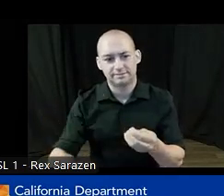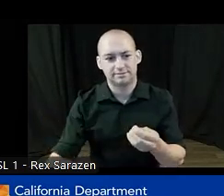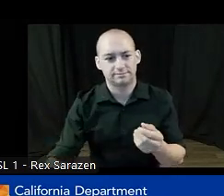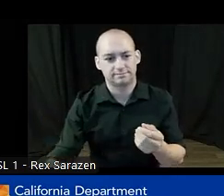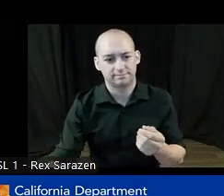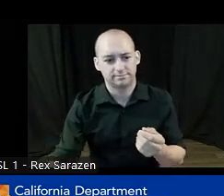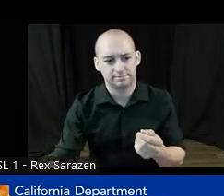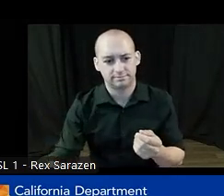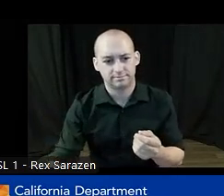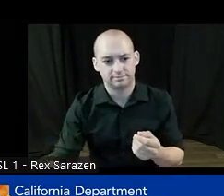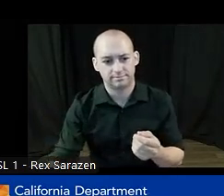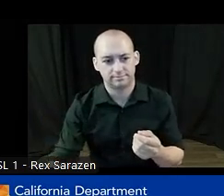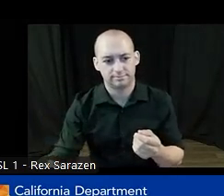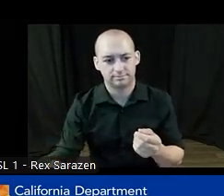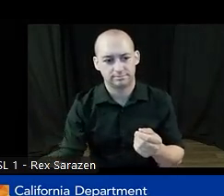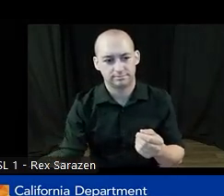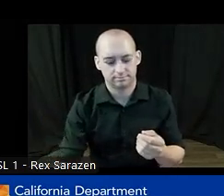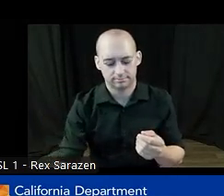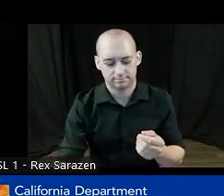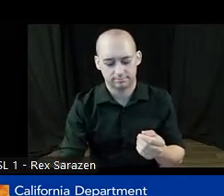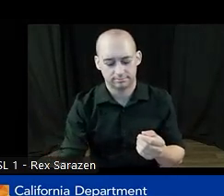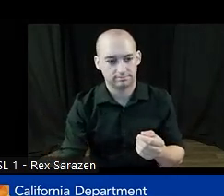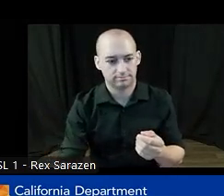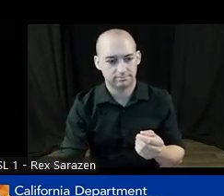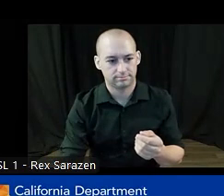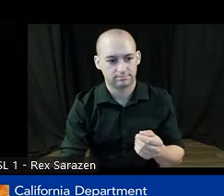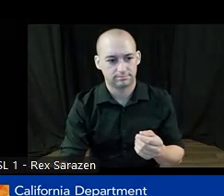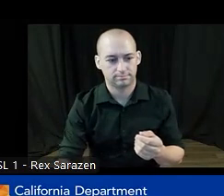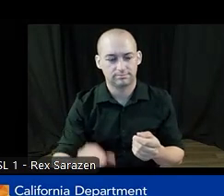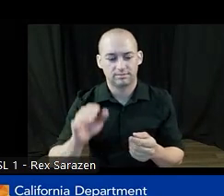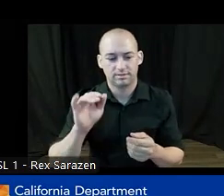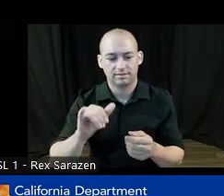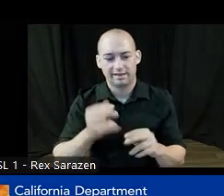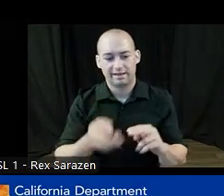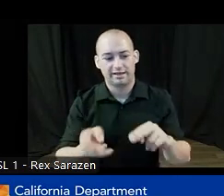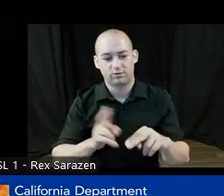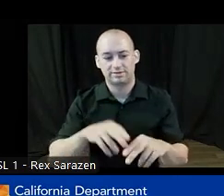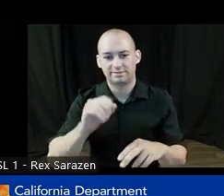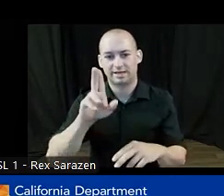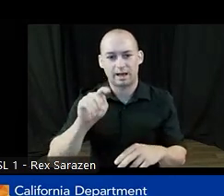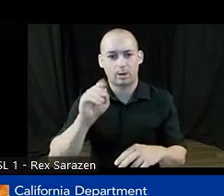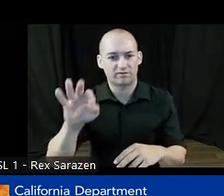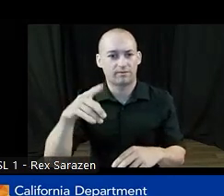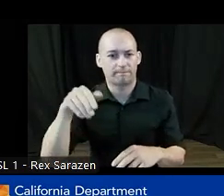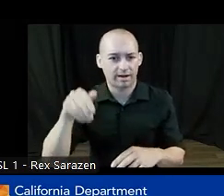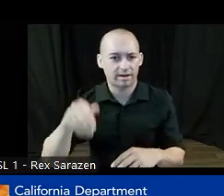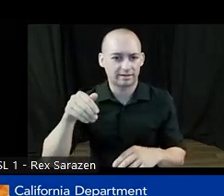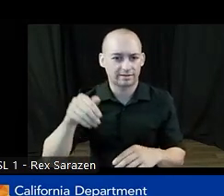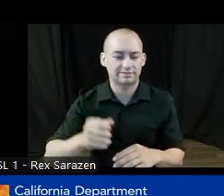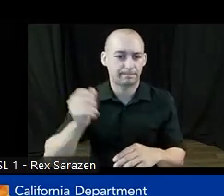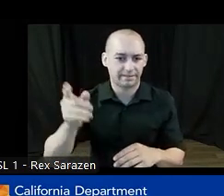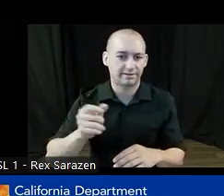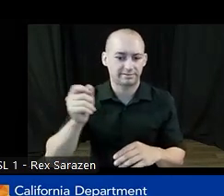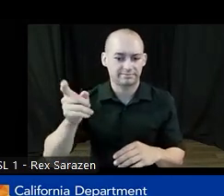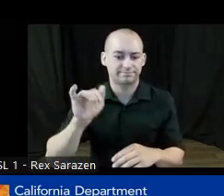we ideally want to decrease the amount of out-of-pocket expenditures that people are responsible for as they pay for their